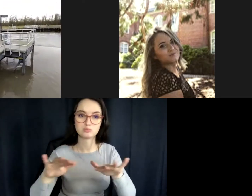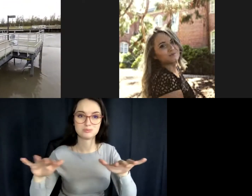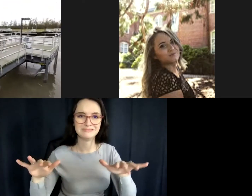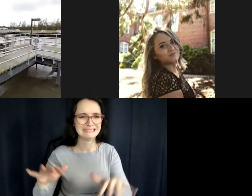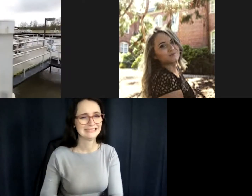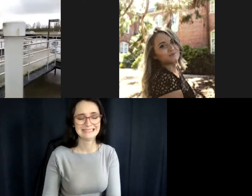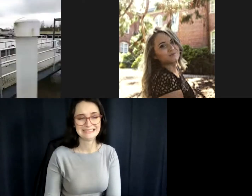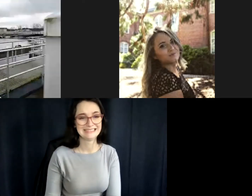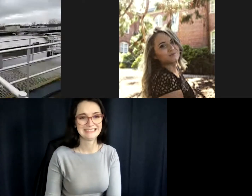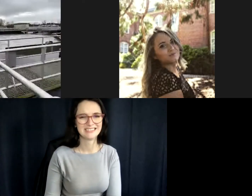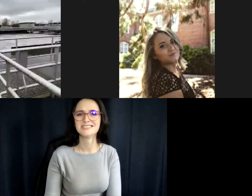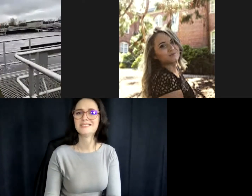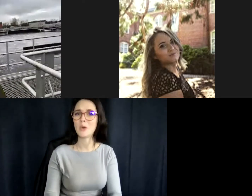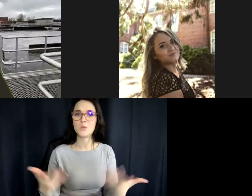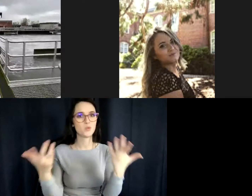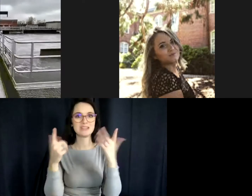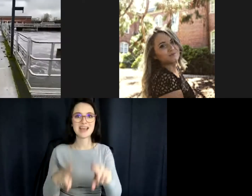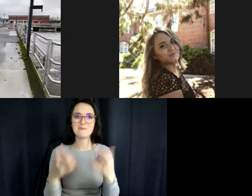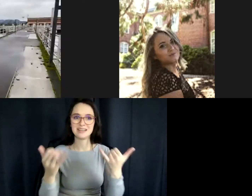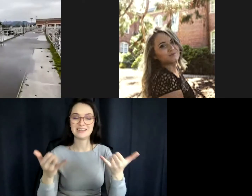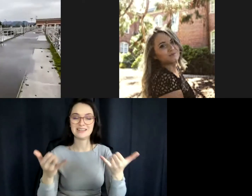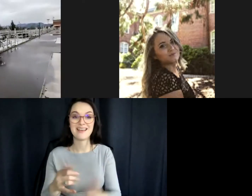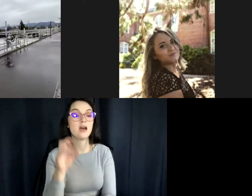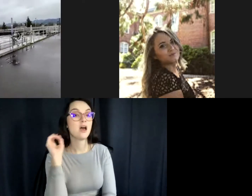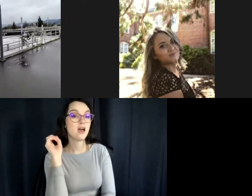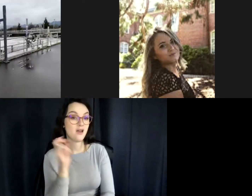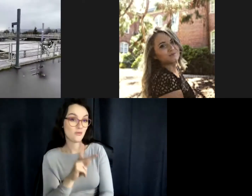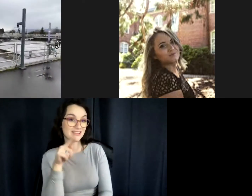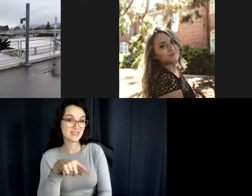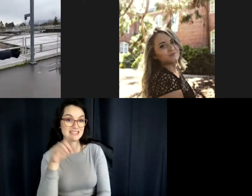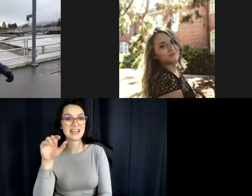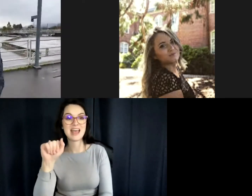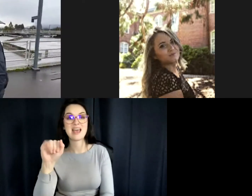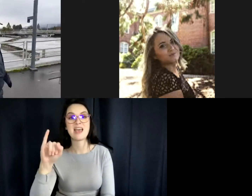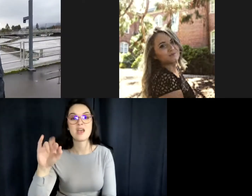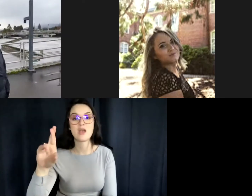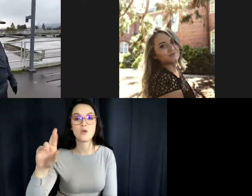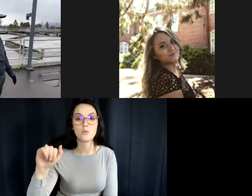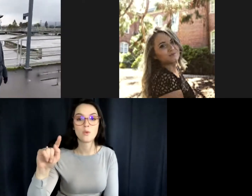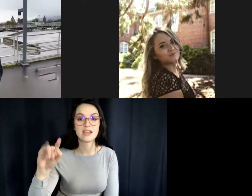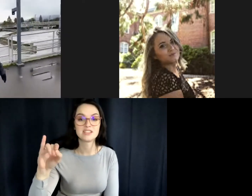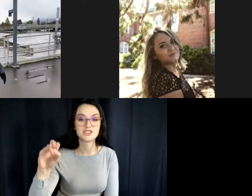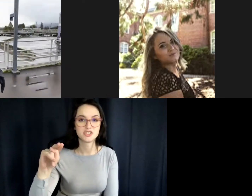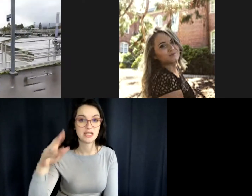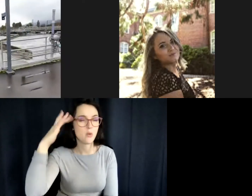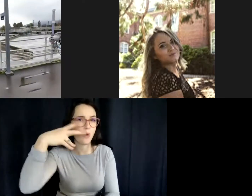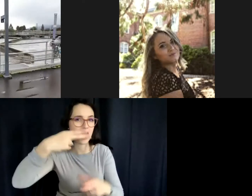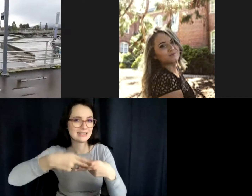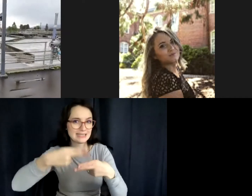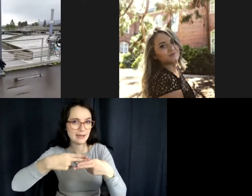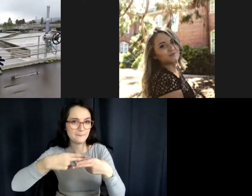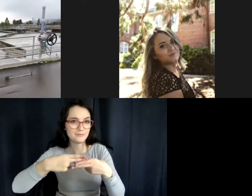level's a little low? Yes. Okay. They're just holding water. When we get down to the last 4, you'll see a considerable